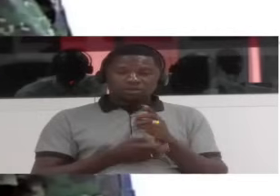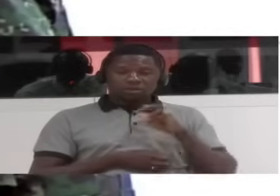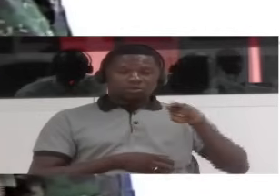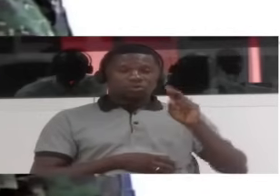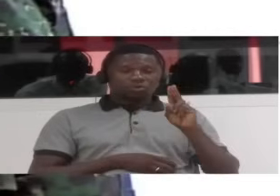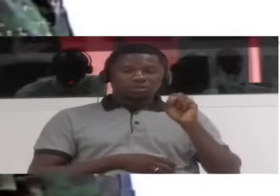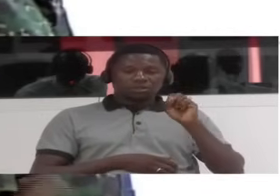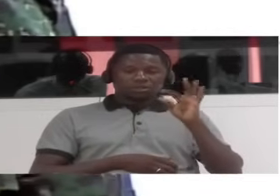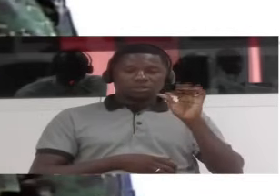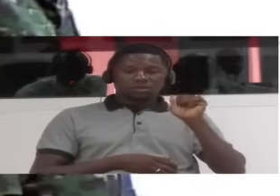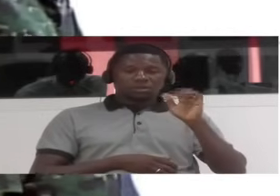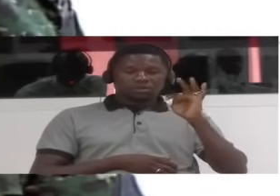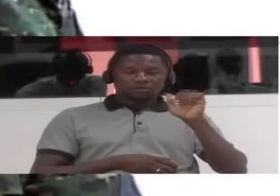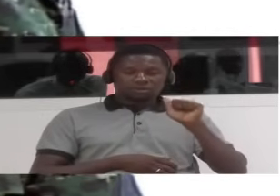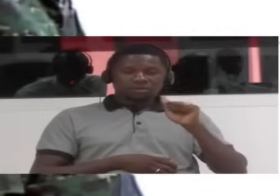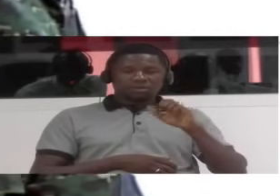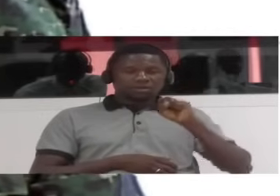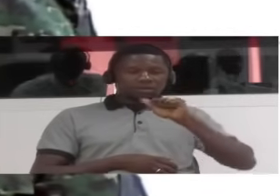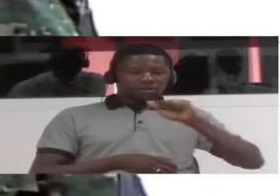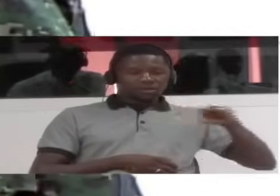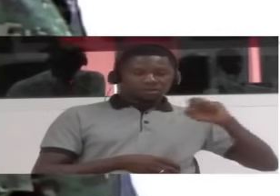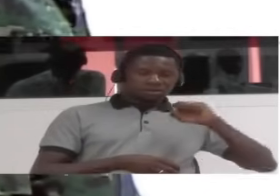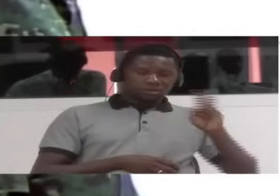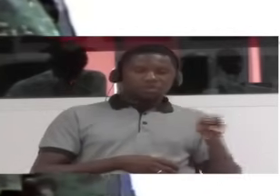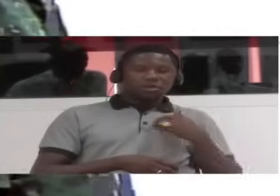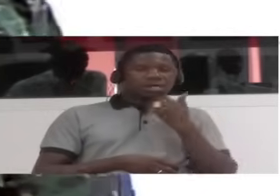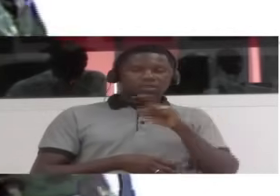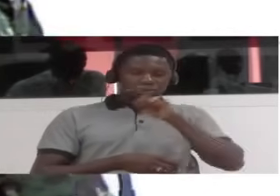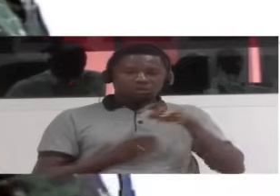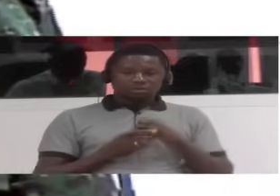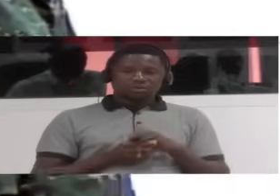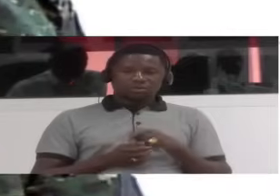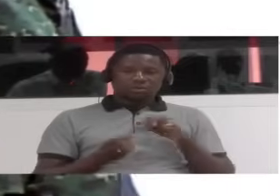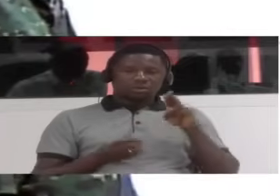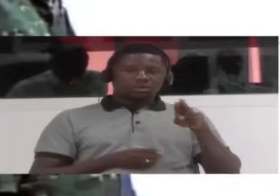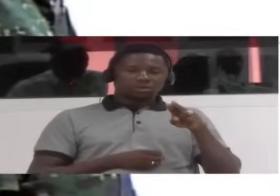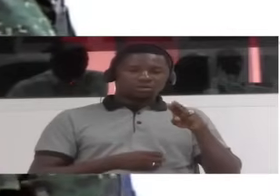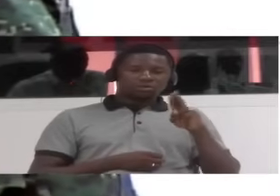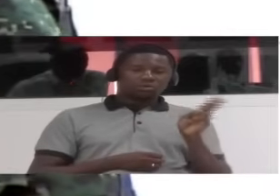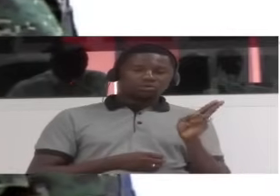Mustafa Sane was asking him about. And Noah was there.